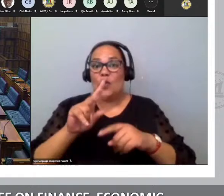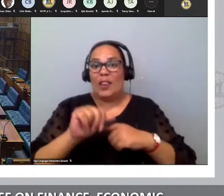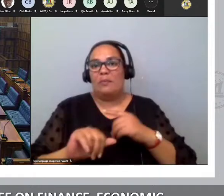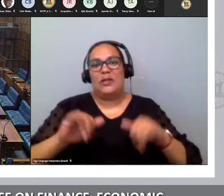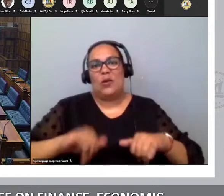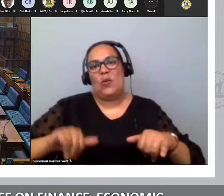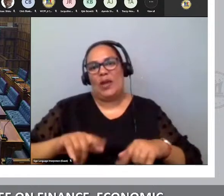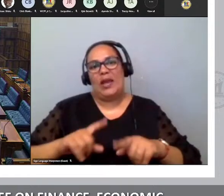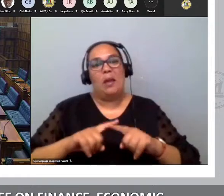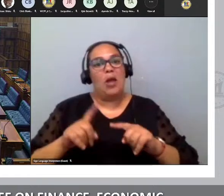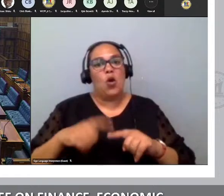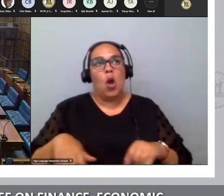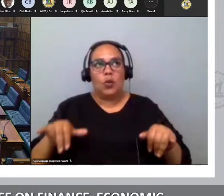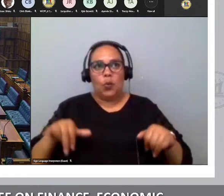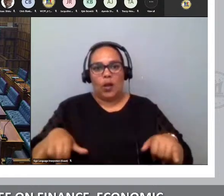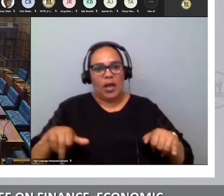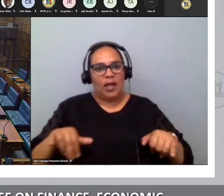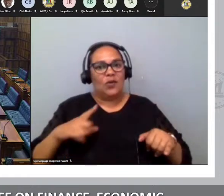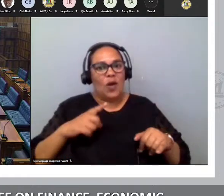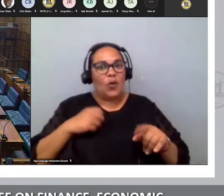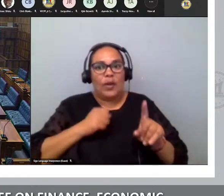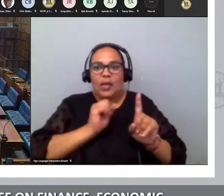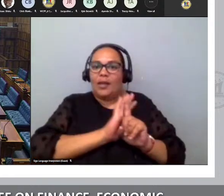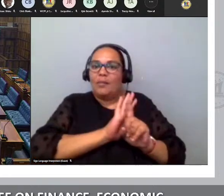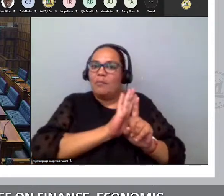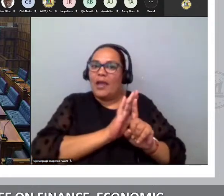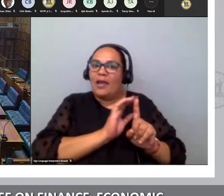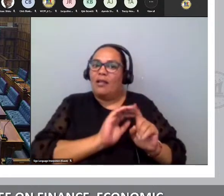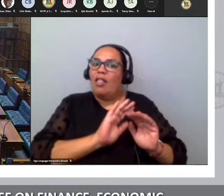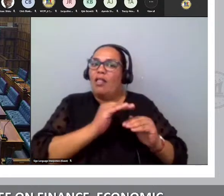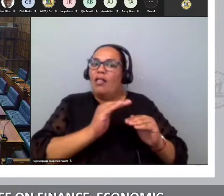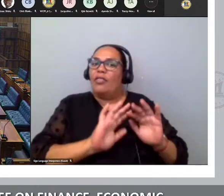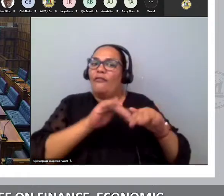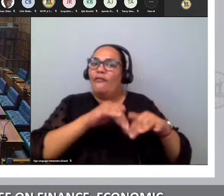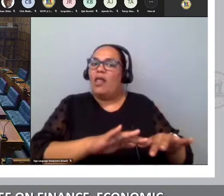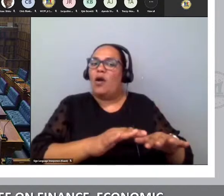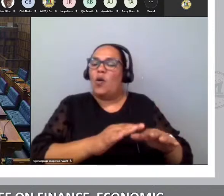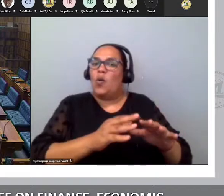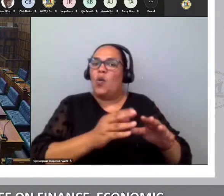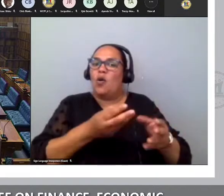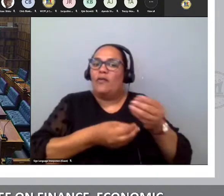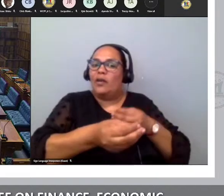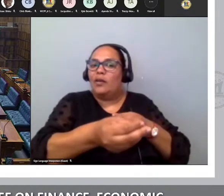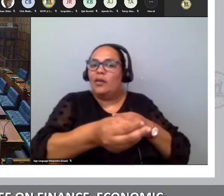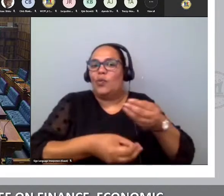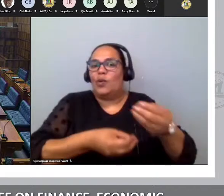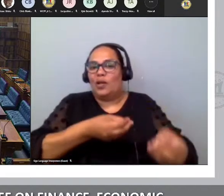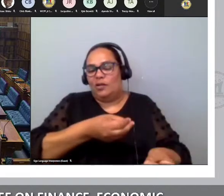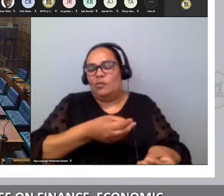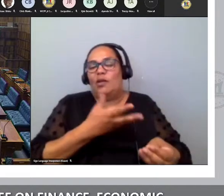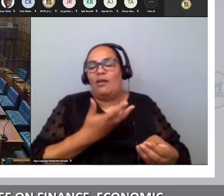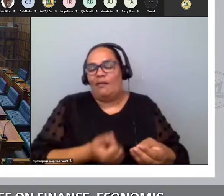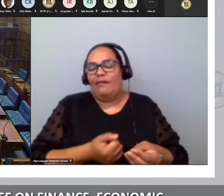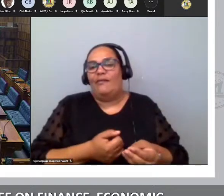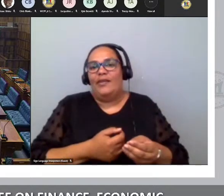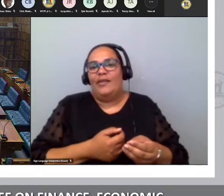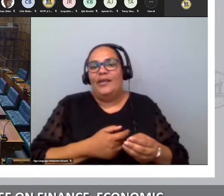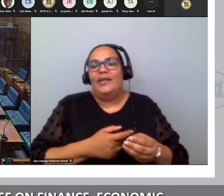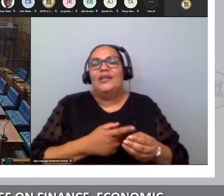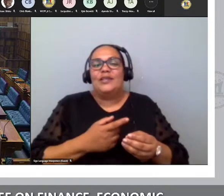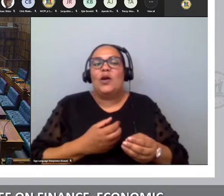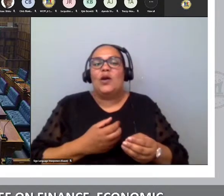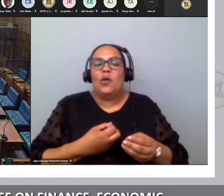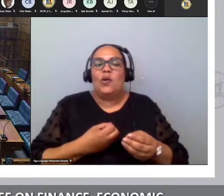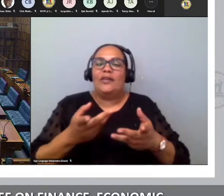we can't sit because we are impacting the flow of goods imports and exports so it gives you a crun